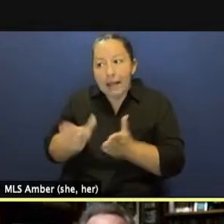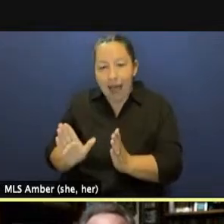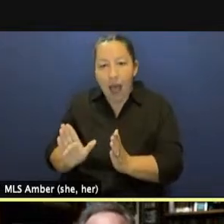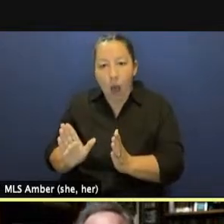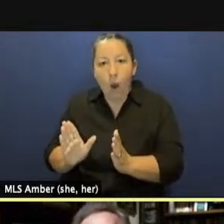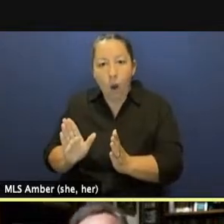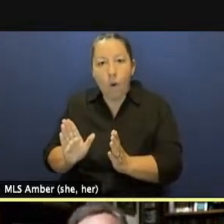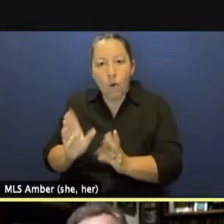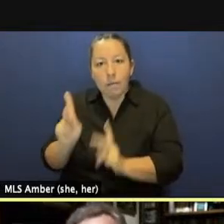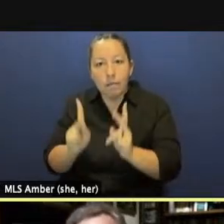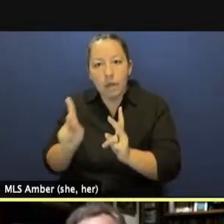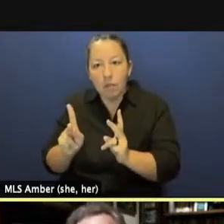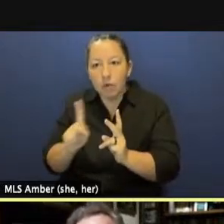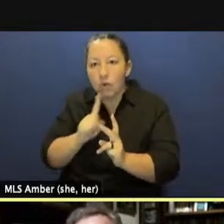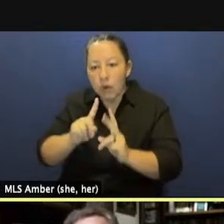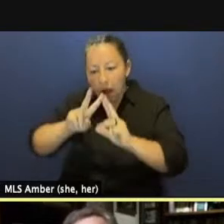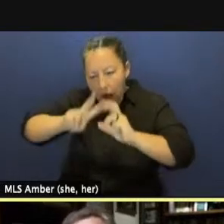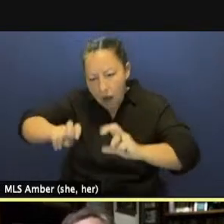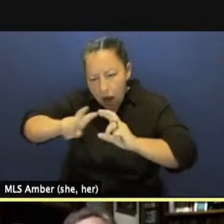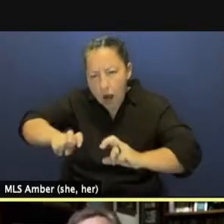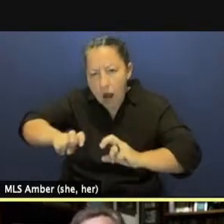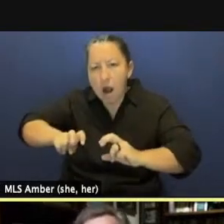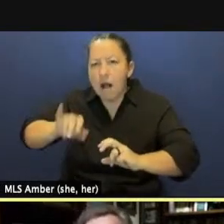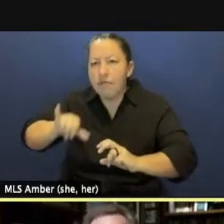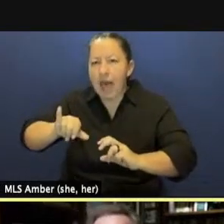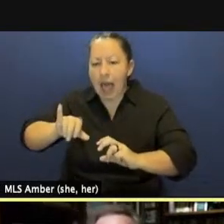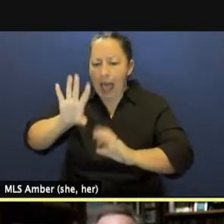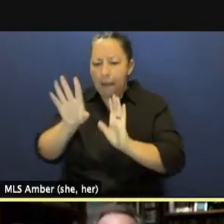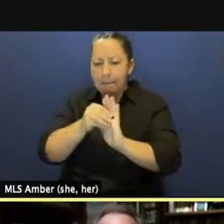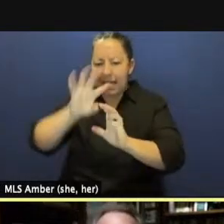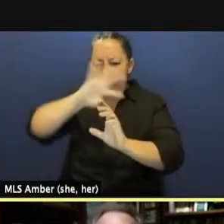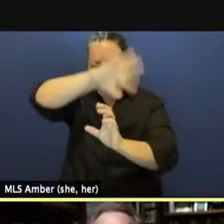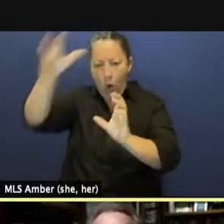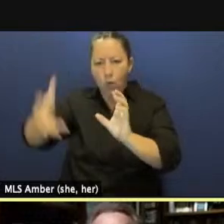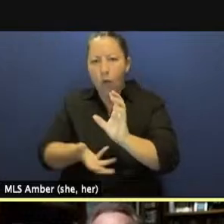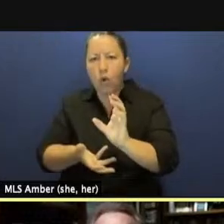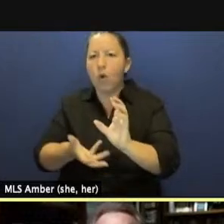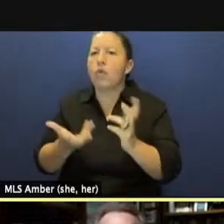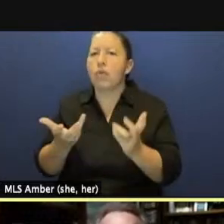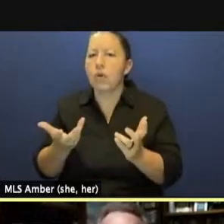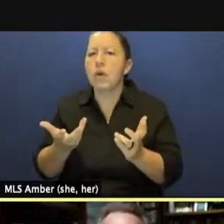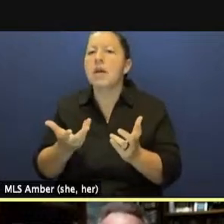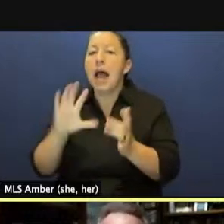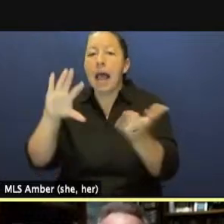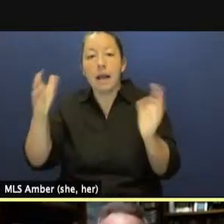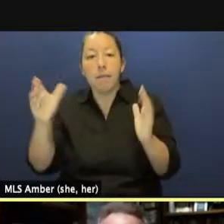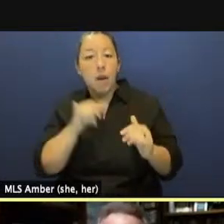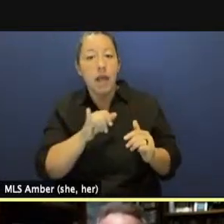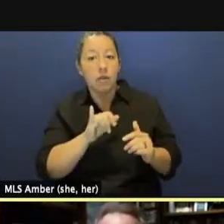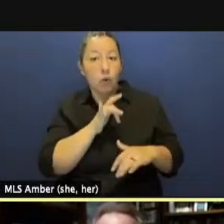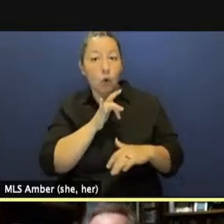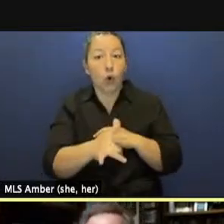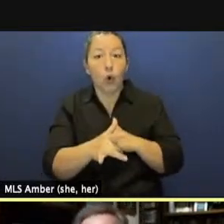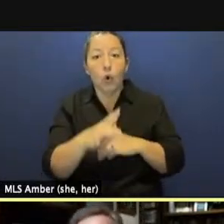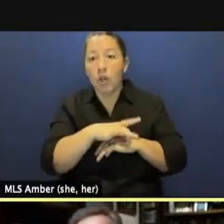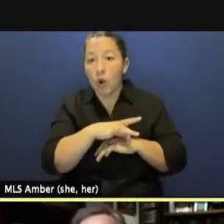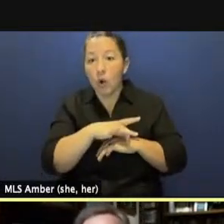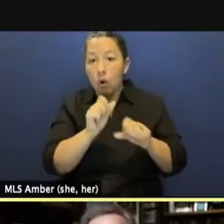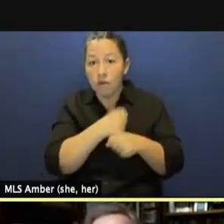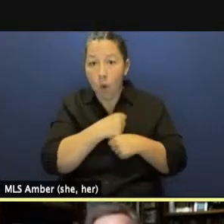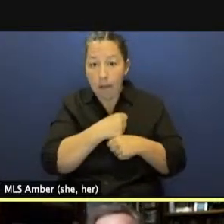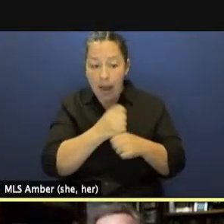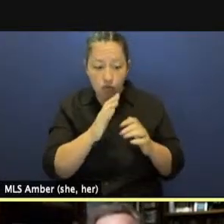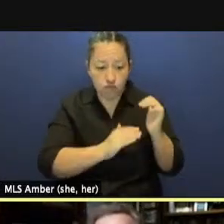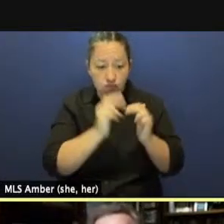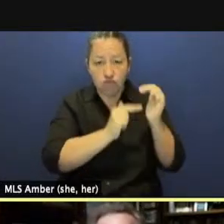might look like as it couples to our own magnetosphere in the early Earth formation period, as the moon